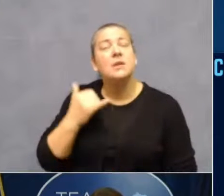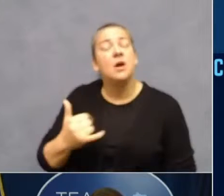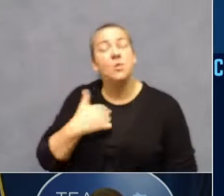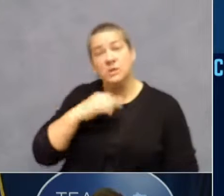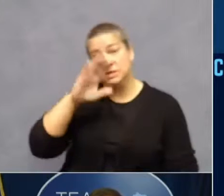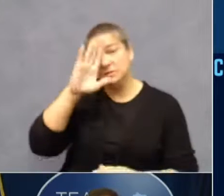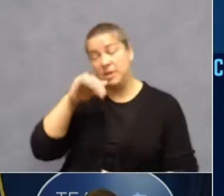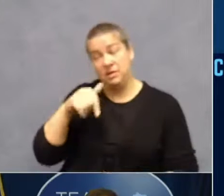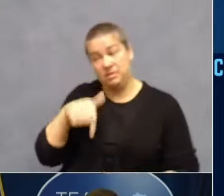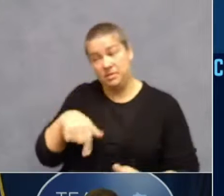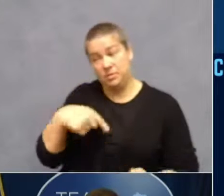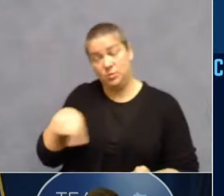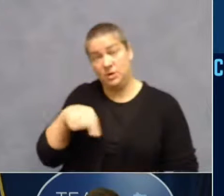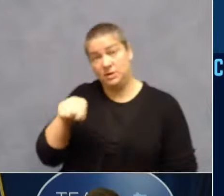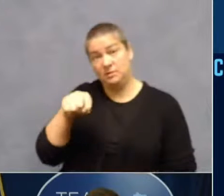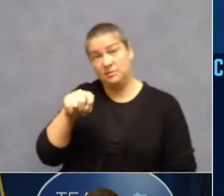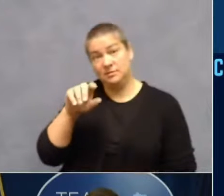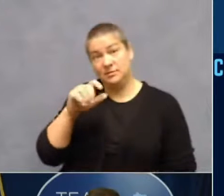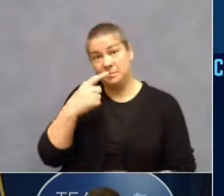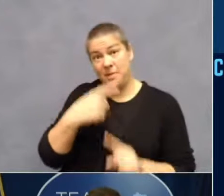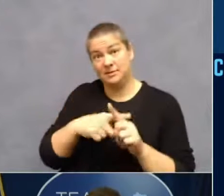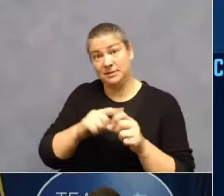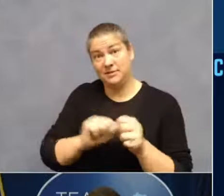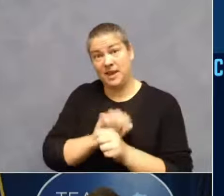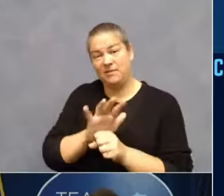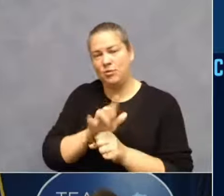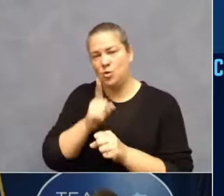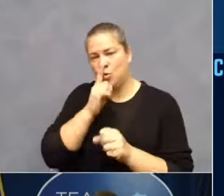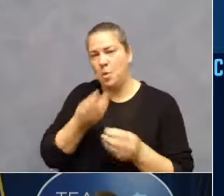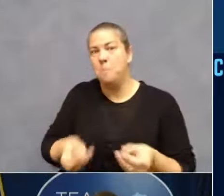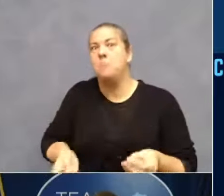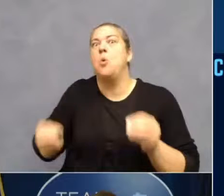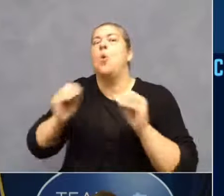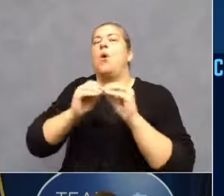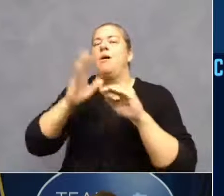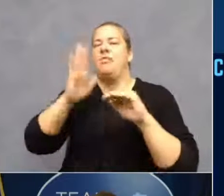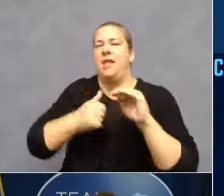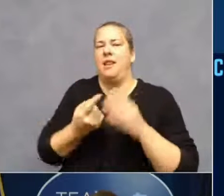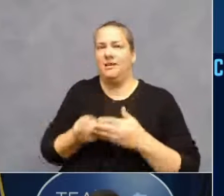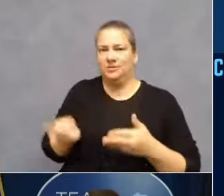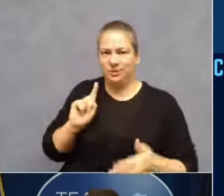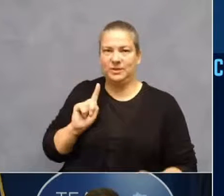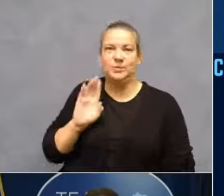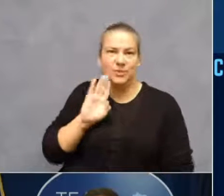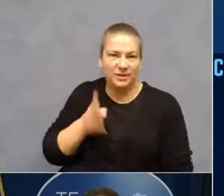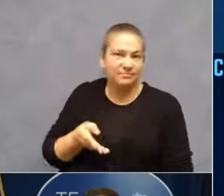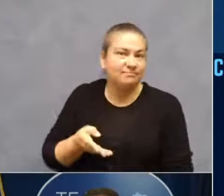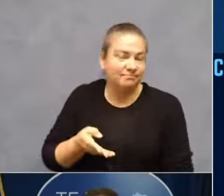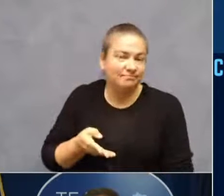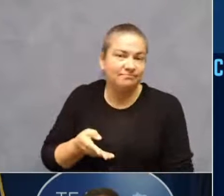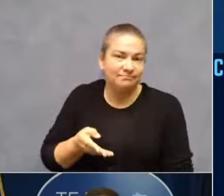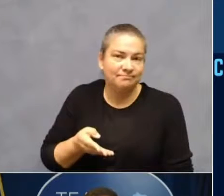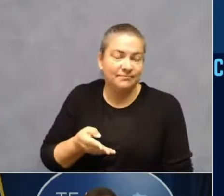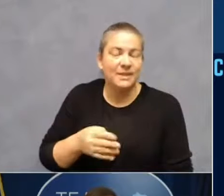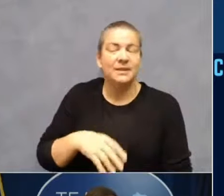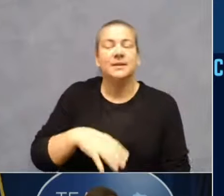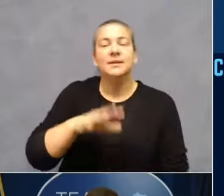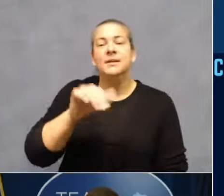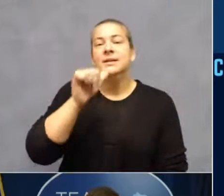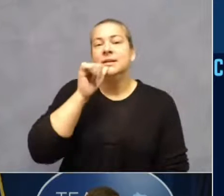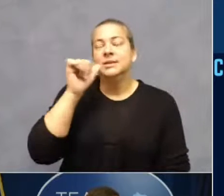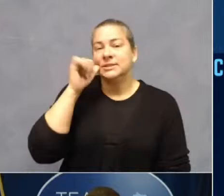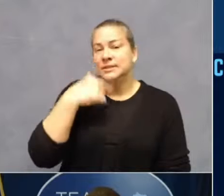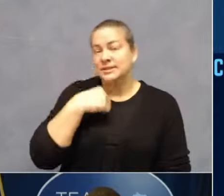cases to exceed last week's cases. I told you yesterday we had the single